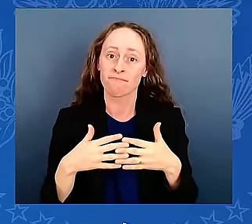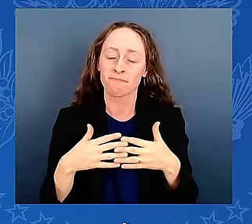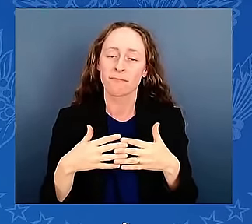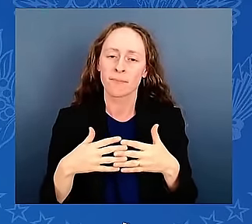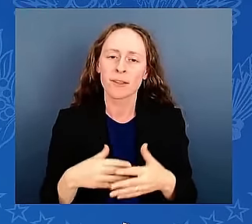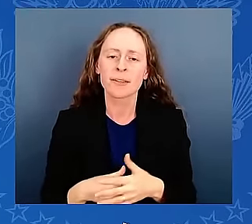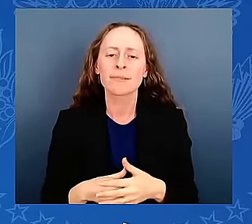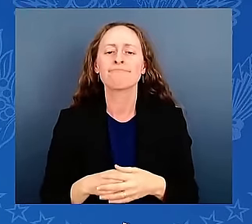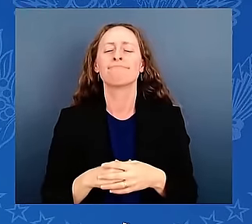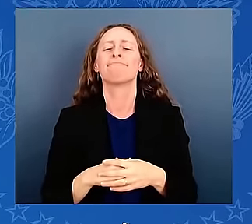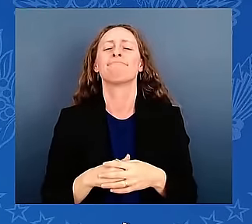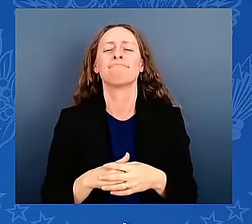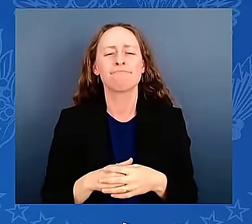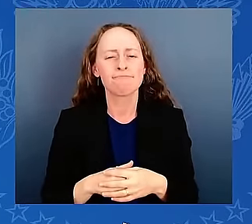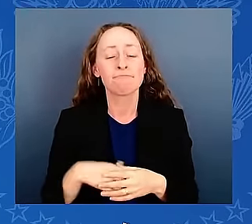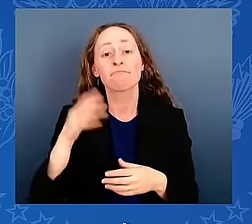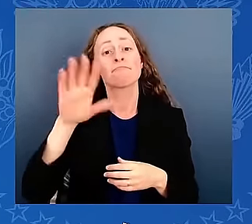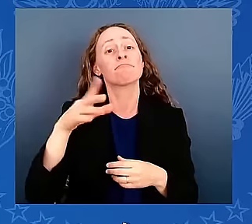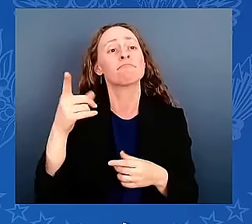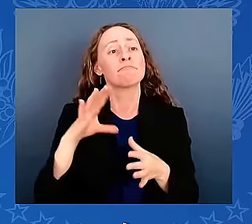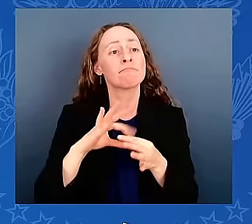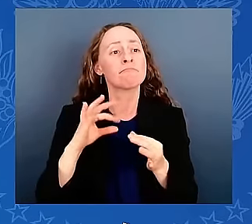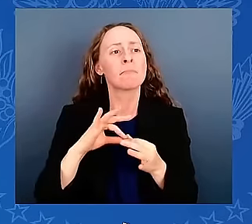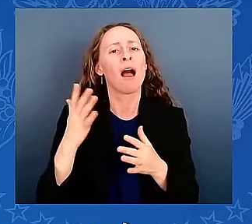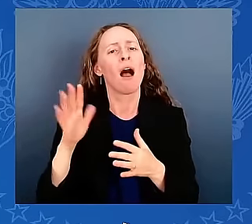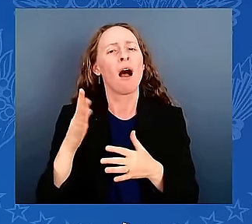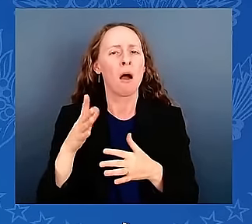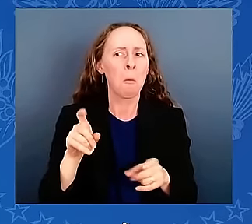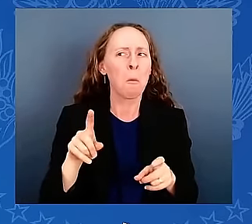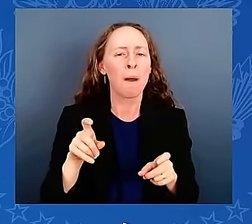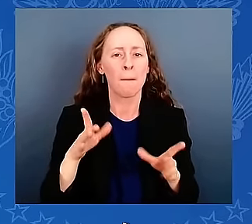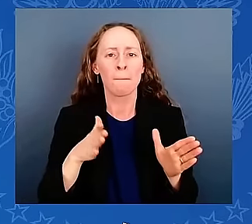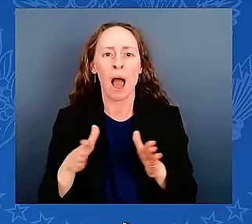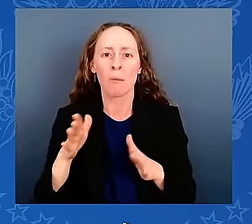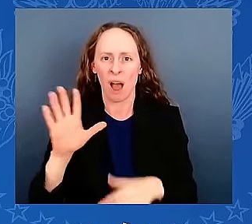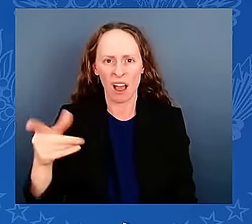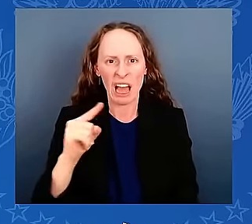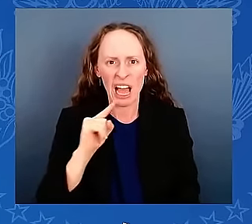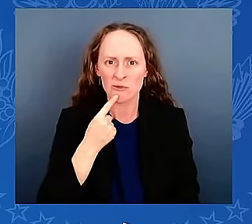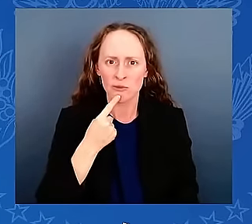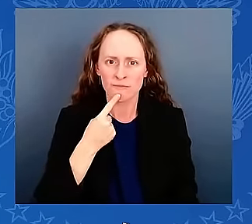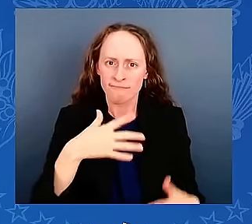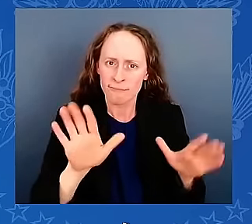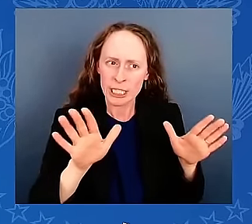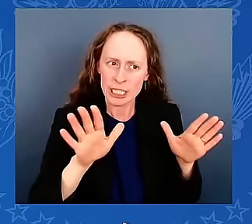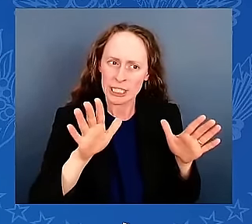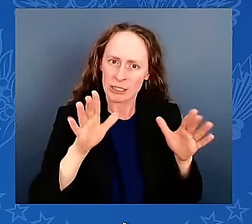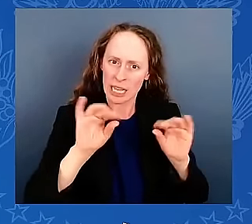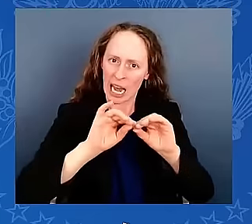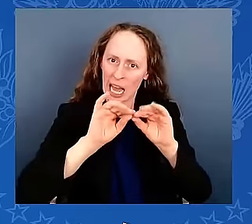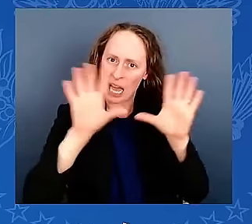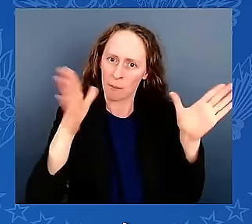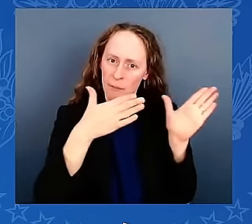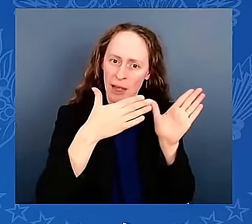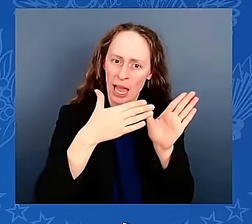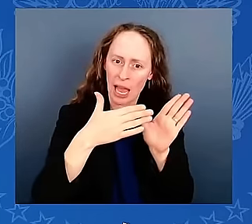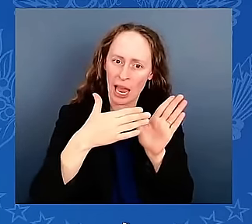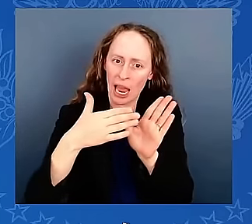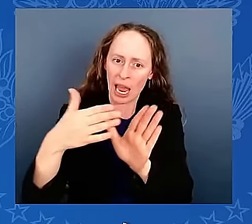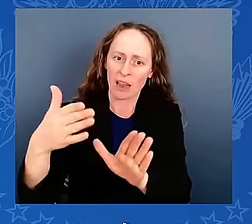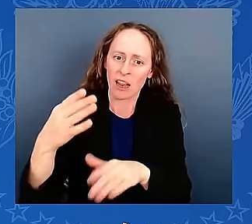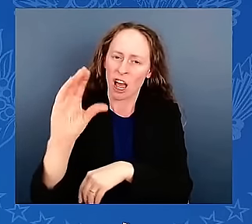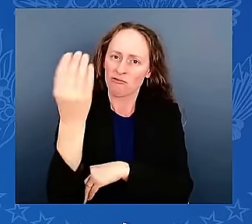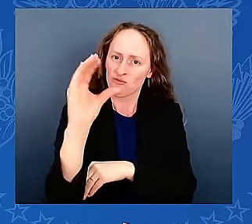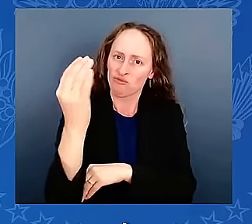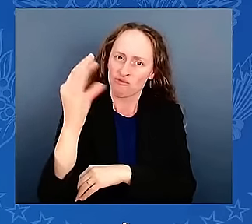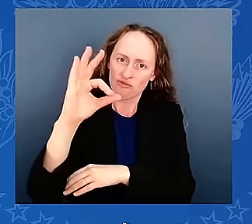concept. This is a 900-page manifesto that seeks to undermine